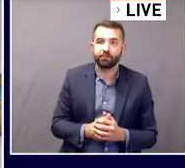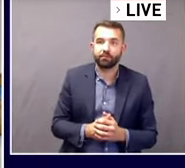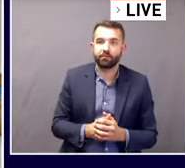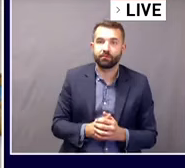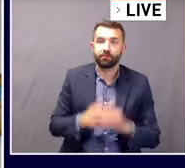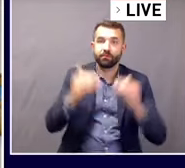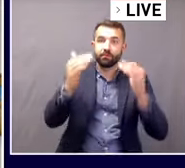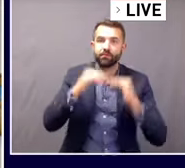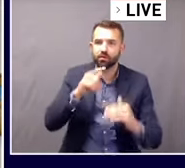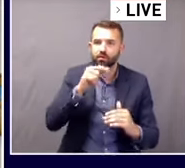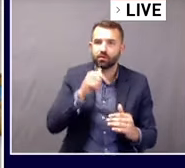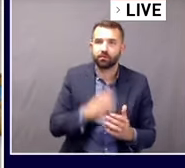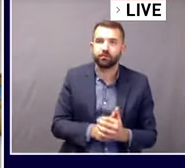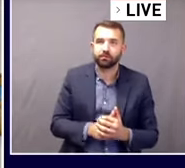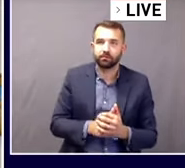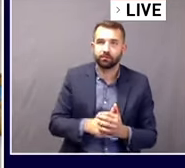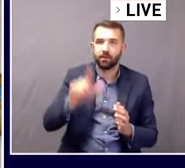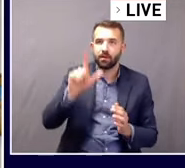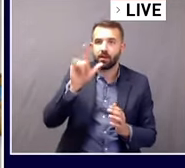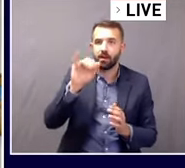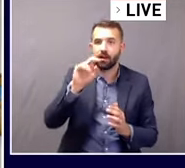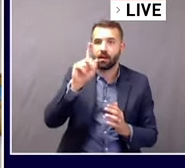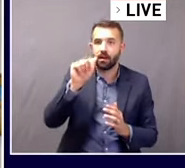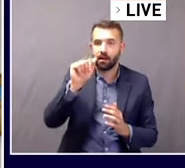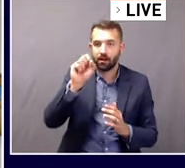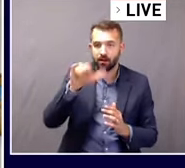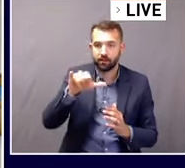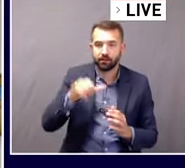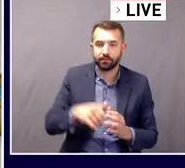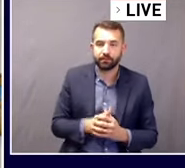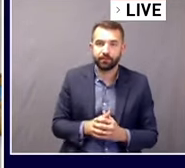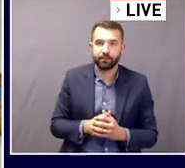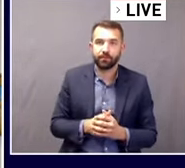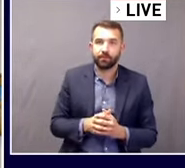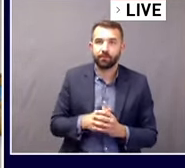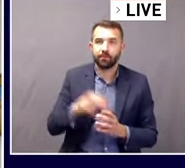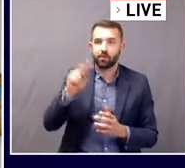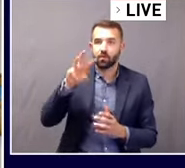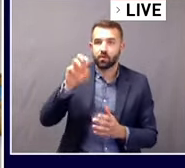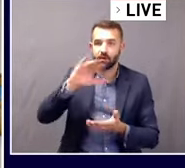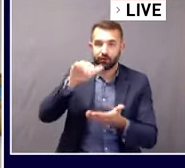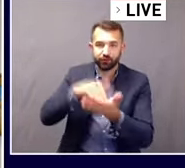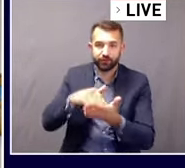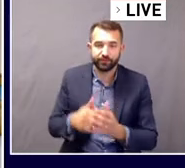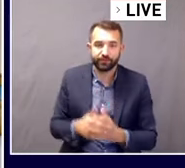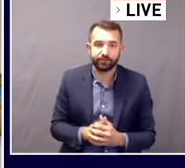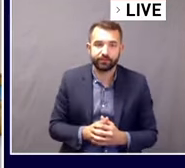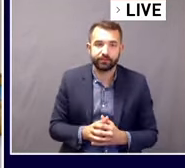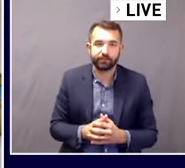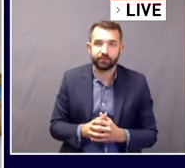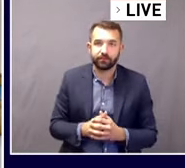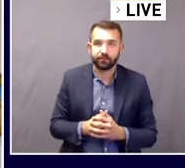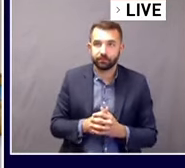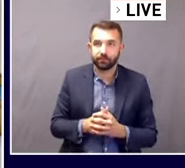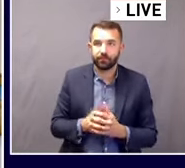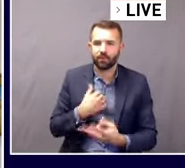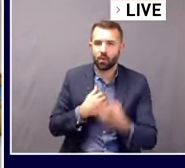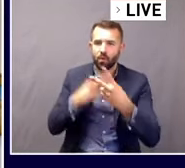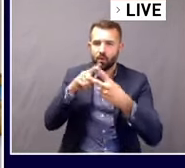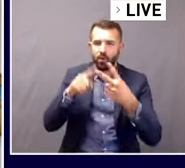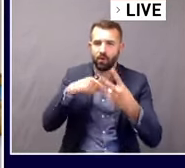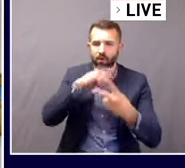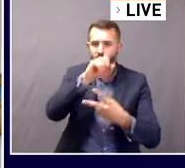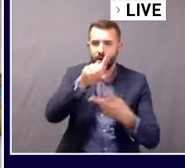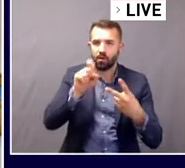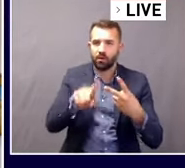to Lindsay Mills at News Center. Hi, Dr. Shah. A couple of questions. Are the cases at RSU 9